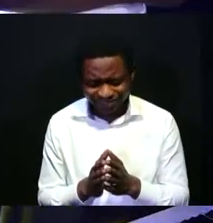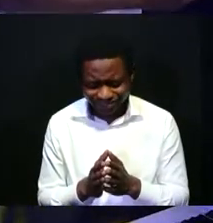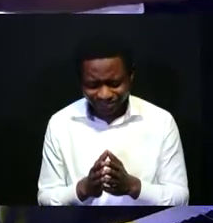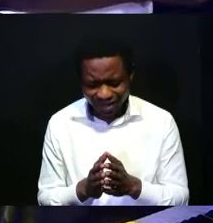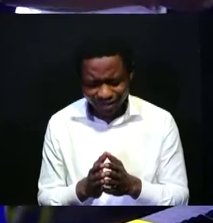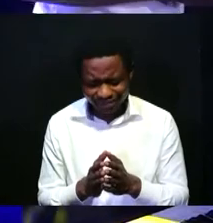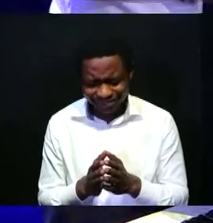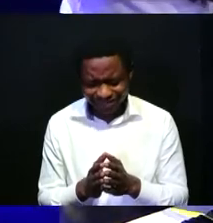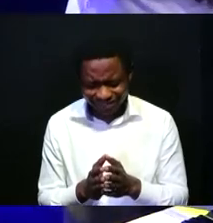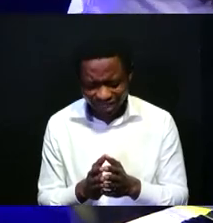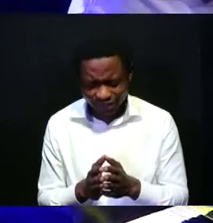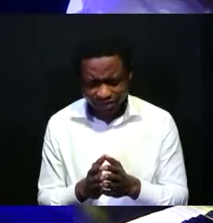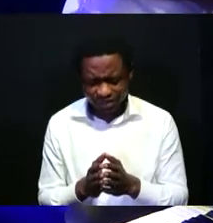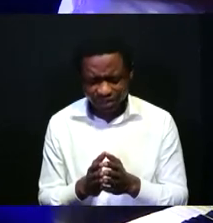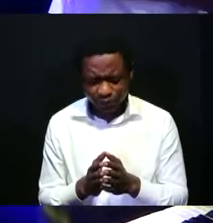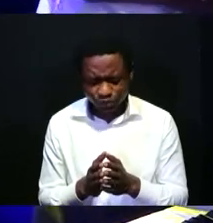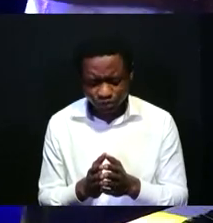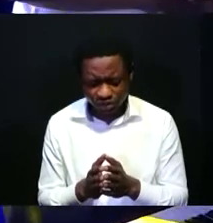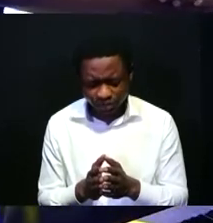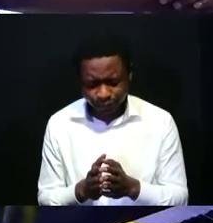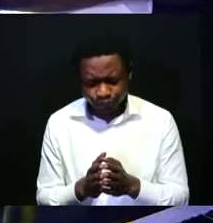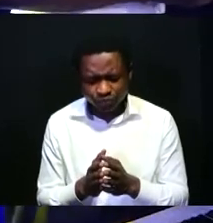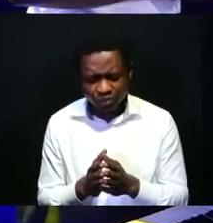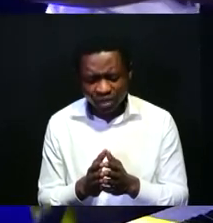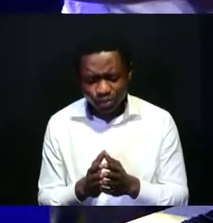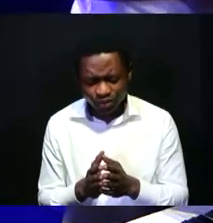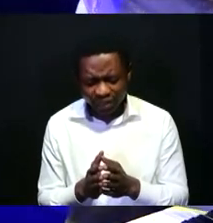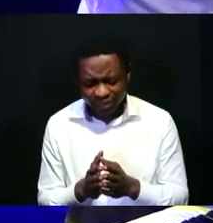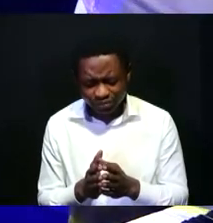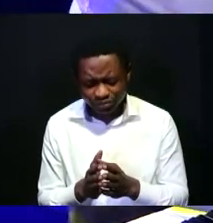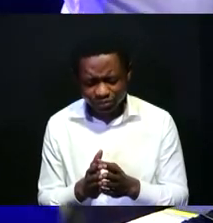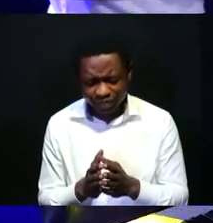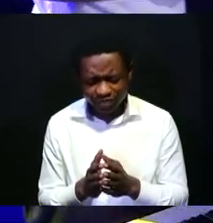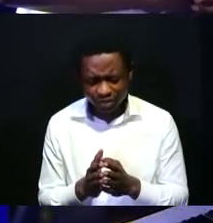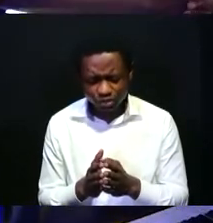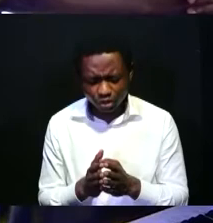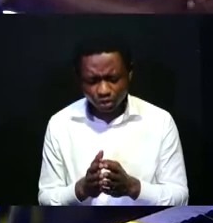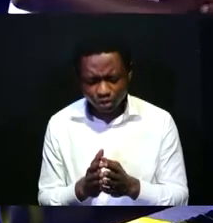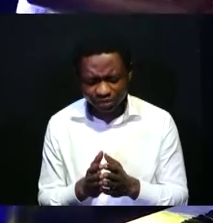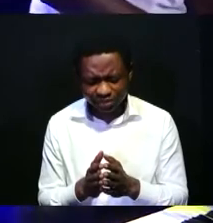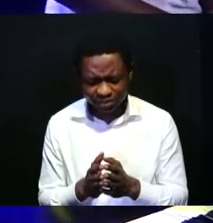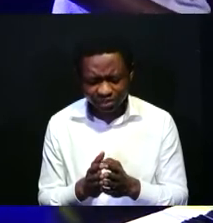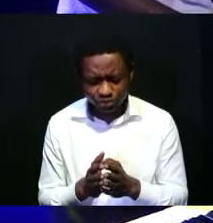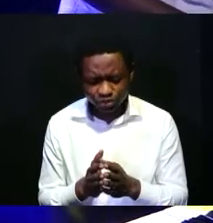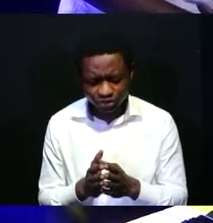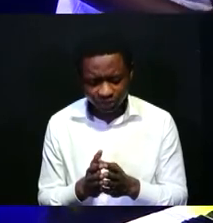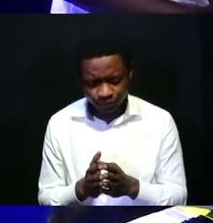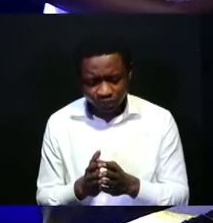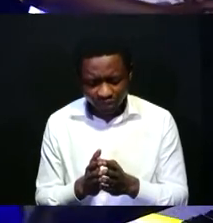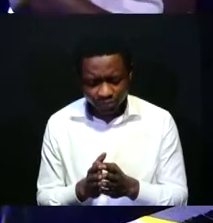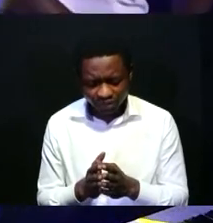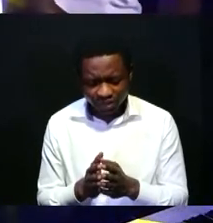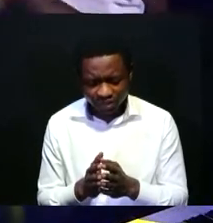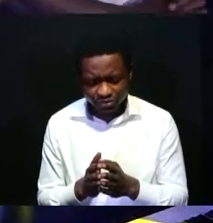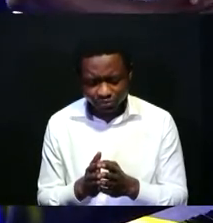start today. Let there be revival of all tests, O God, in every family, O